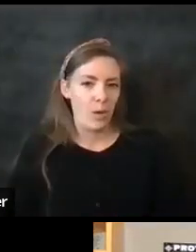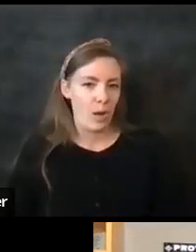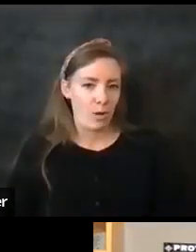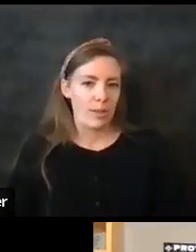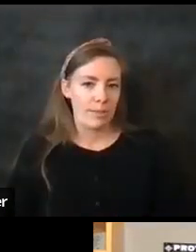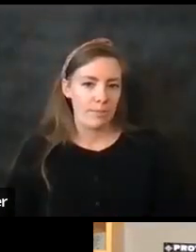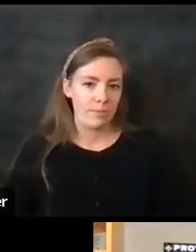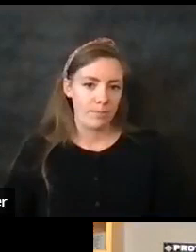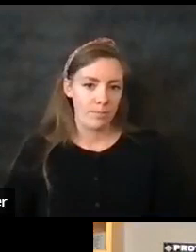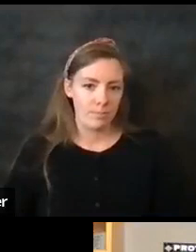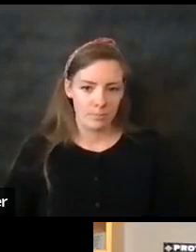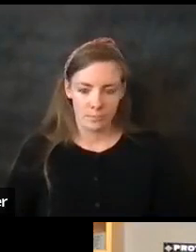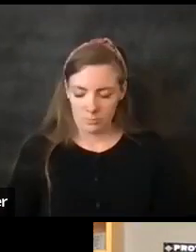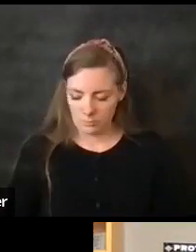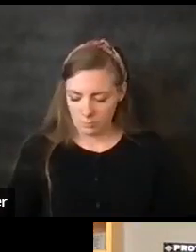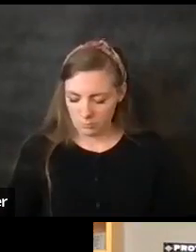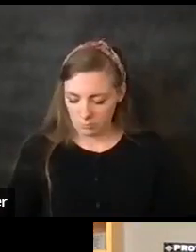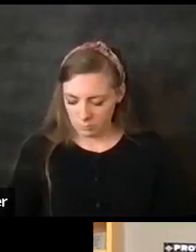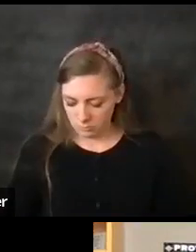question.